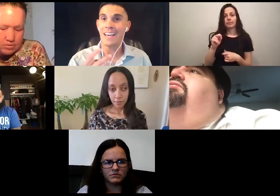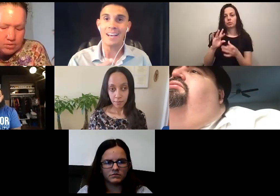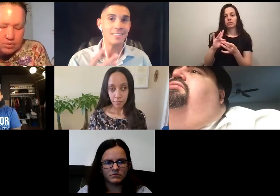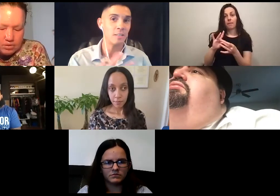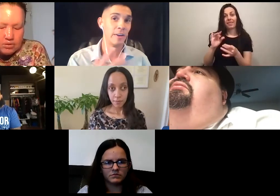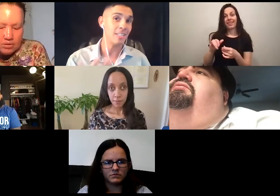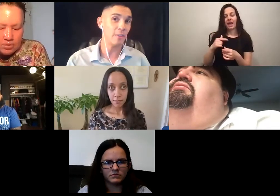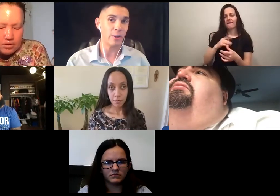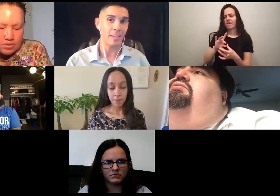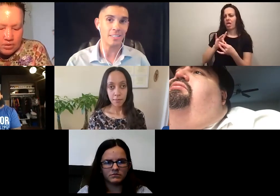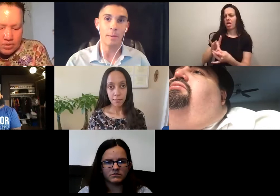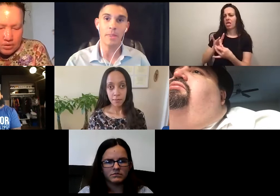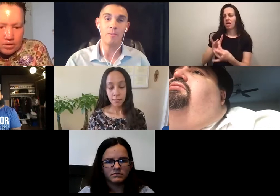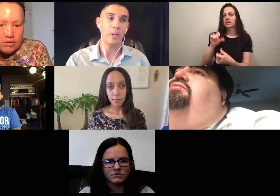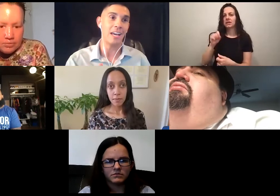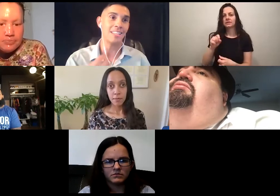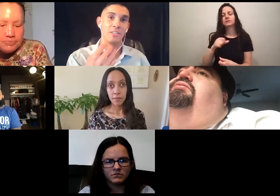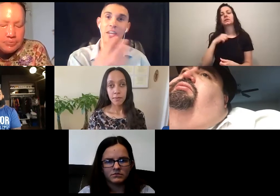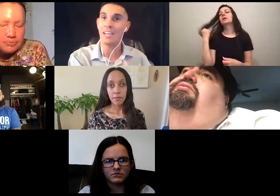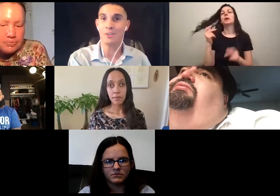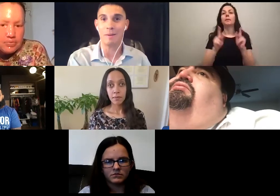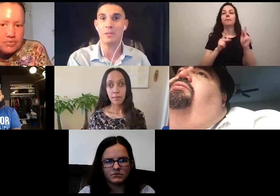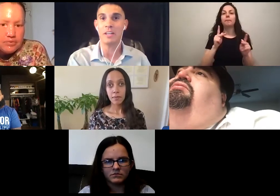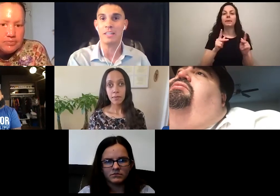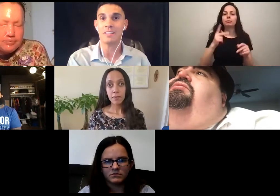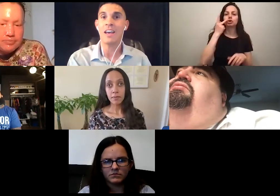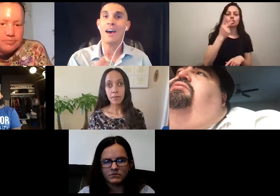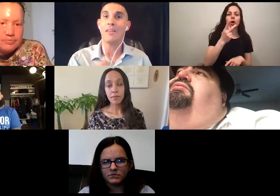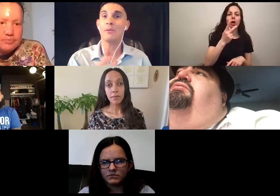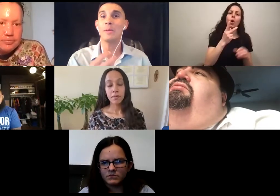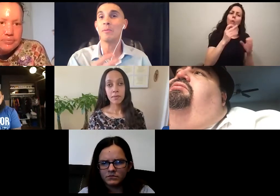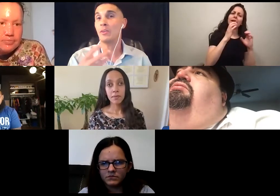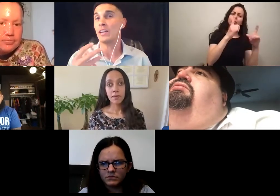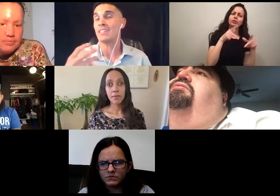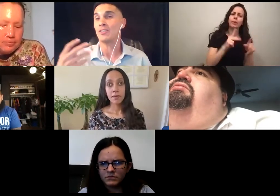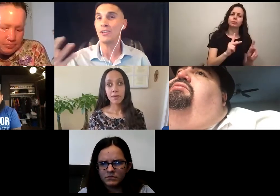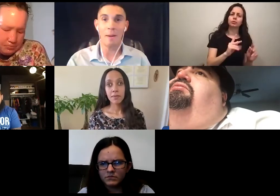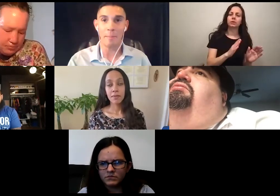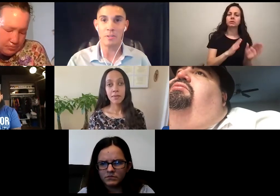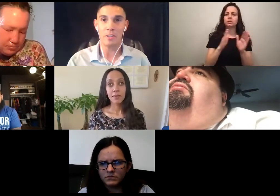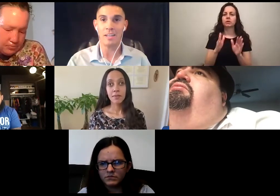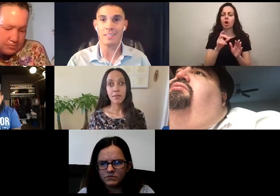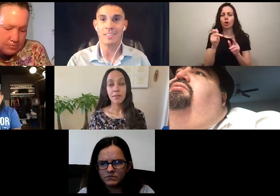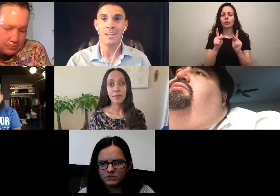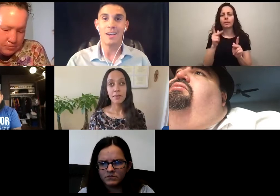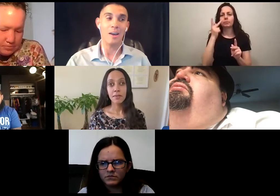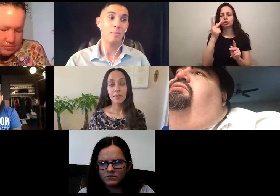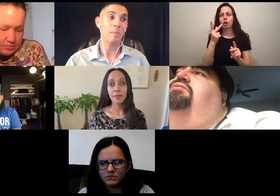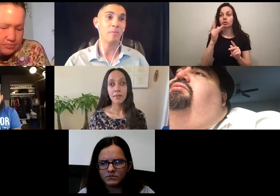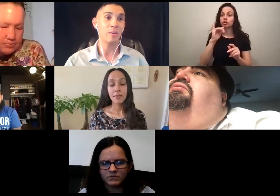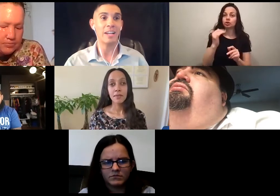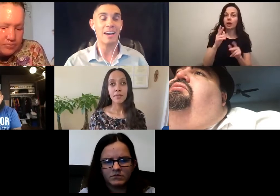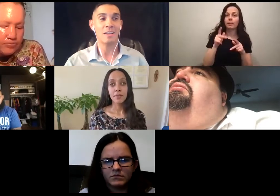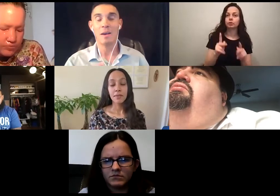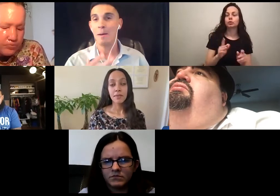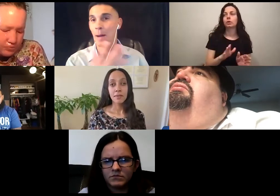defined access very differently. Some of them viewed it as educational opportunities. Other people viewed it as job opportunities. Other people